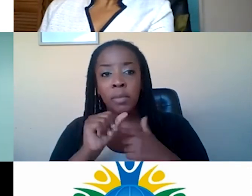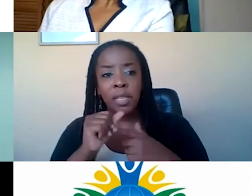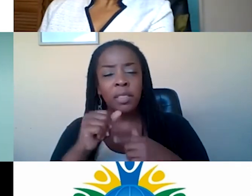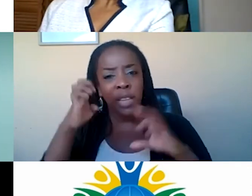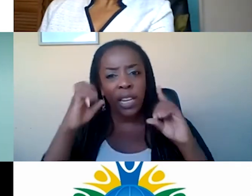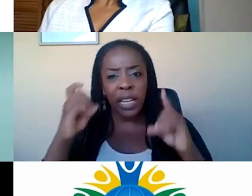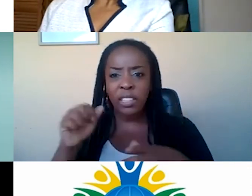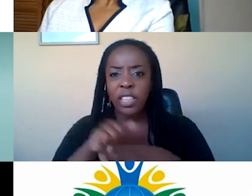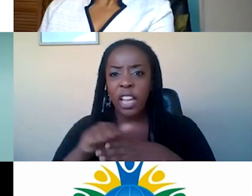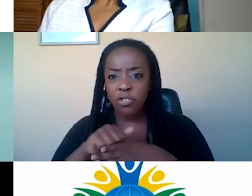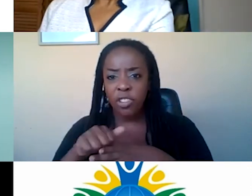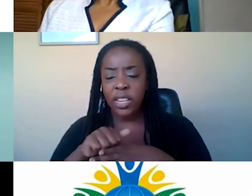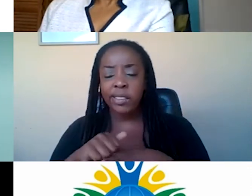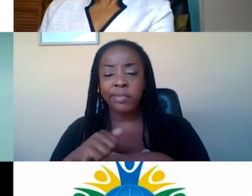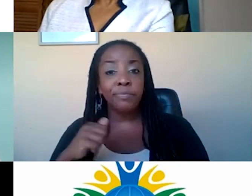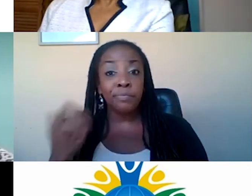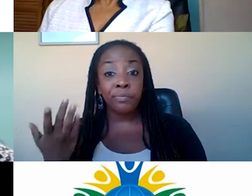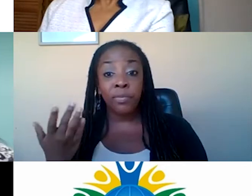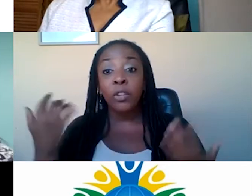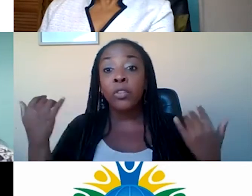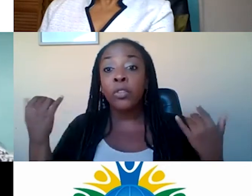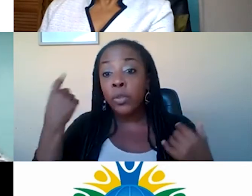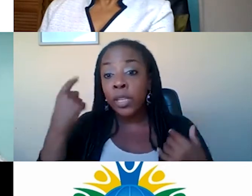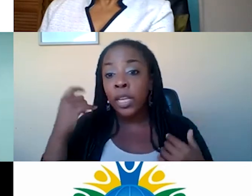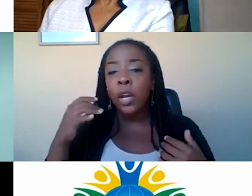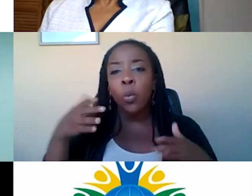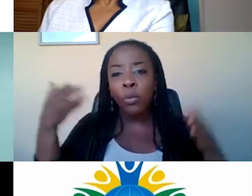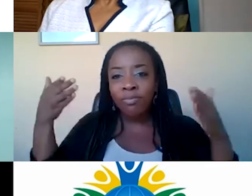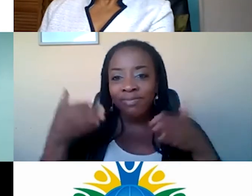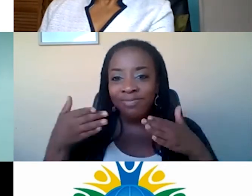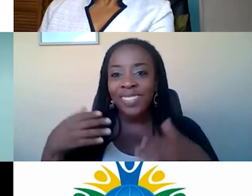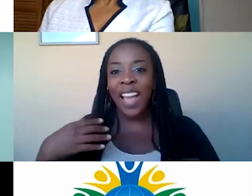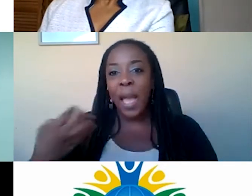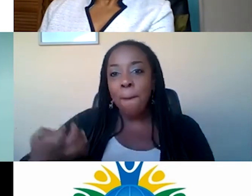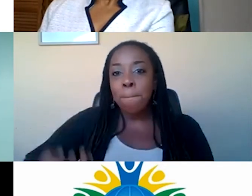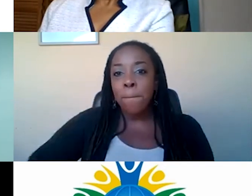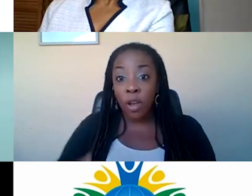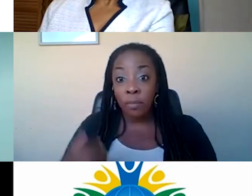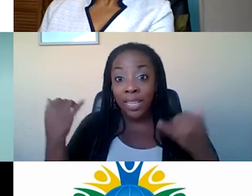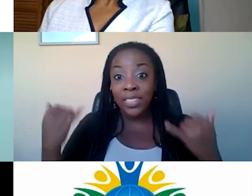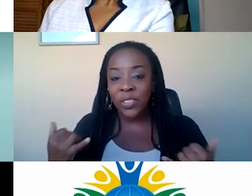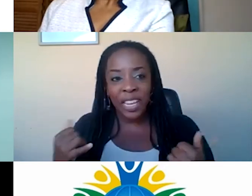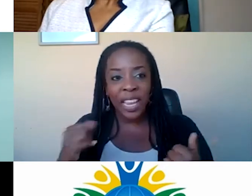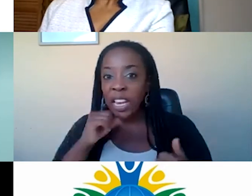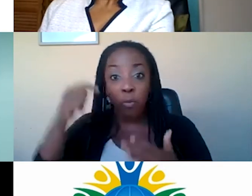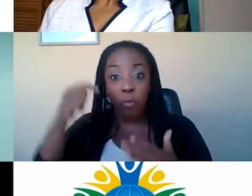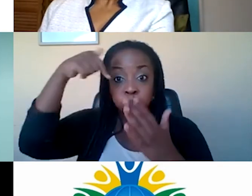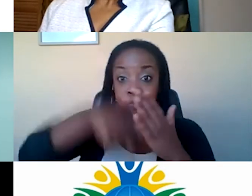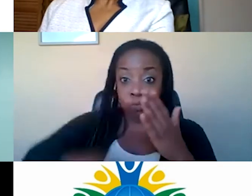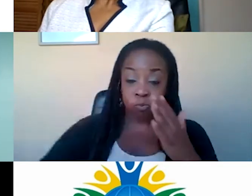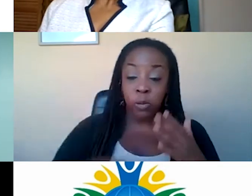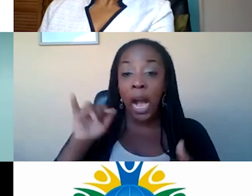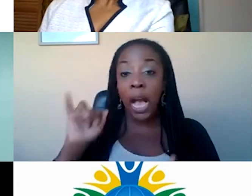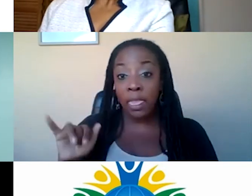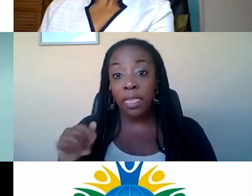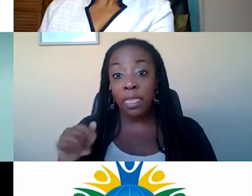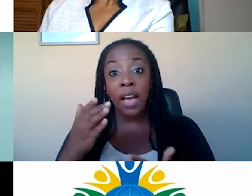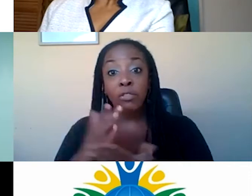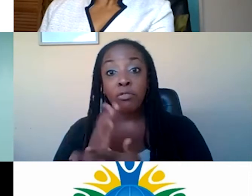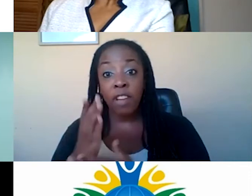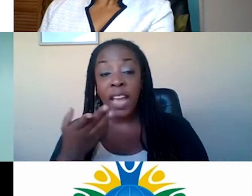employment today, we did not focus on the fulsomeness of that right. However, the Act